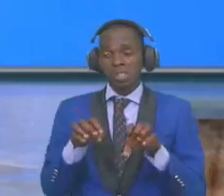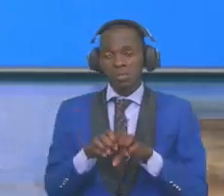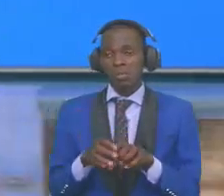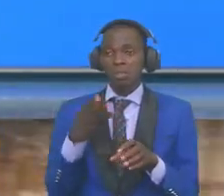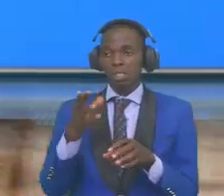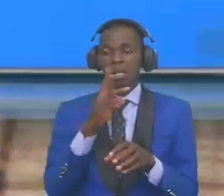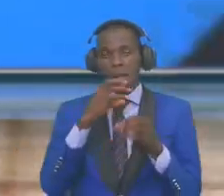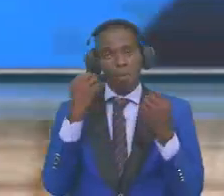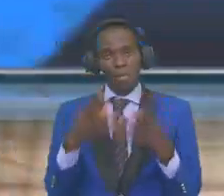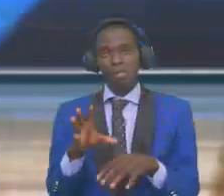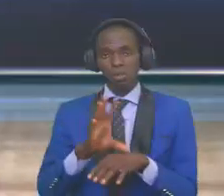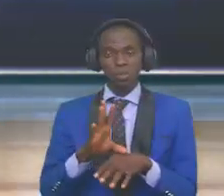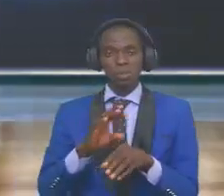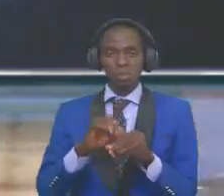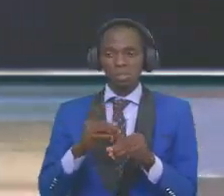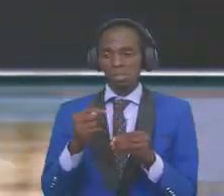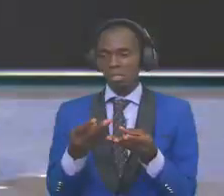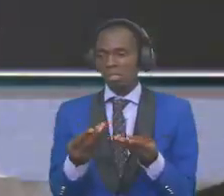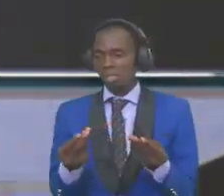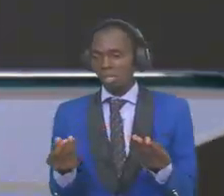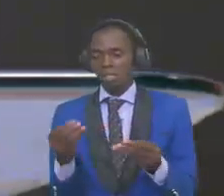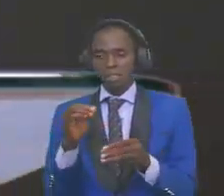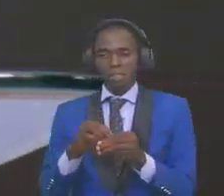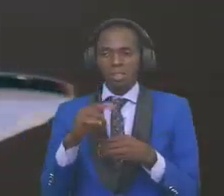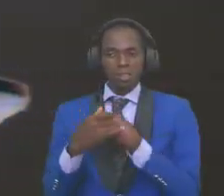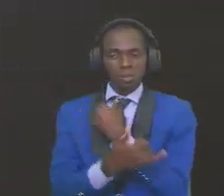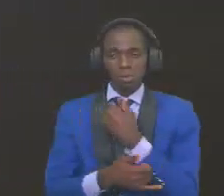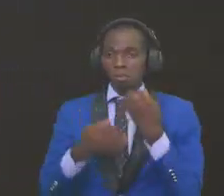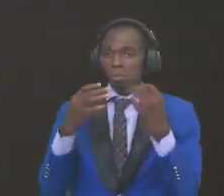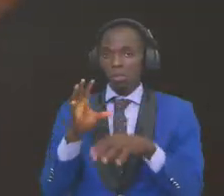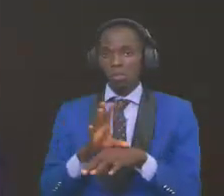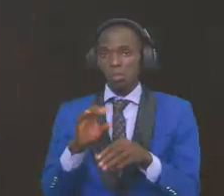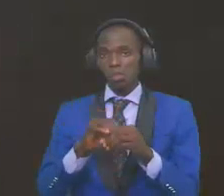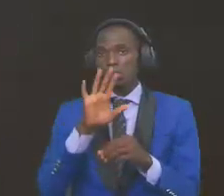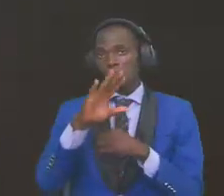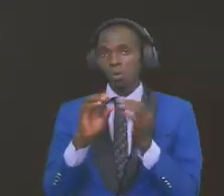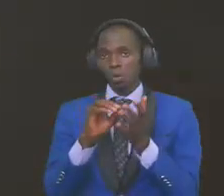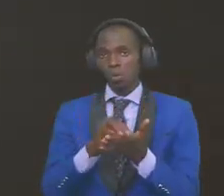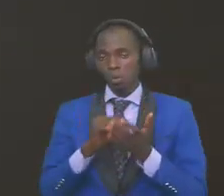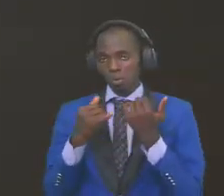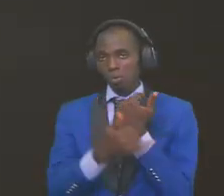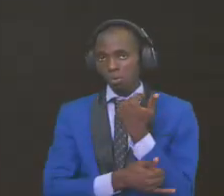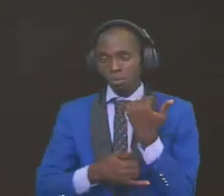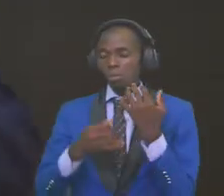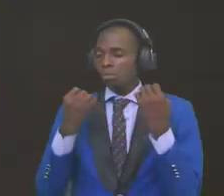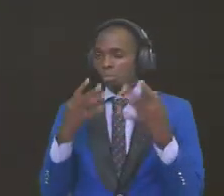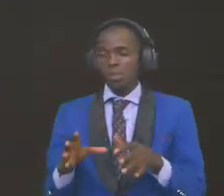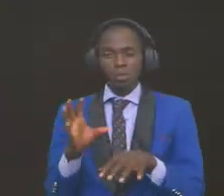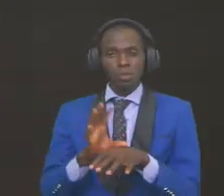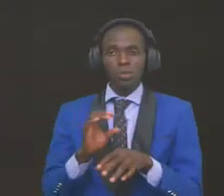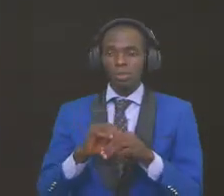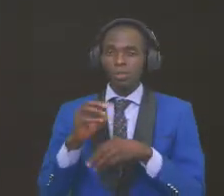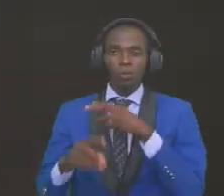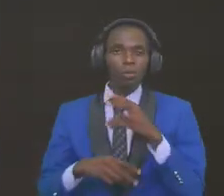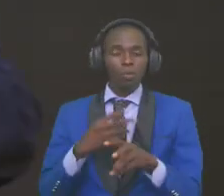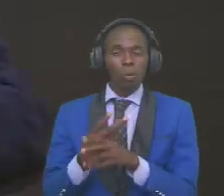churches in the land, in the country, there are many churches in your country, there are many churches in the continent, many of